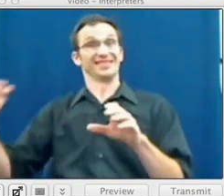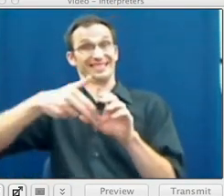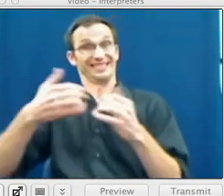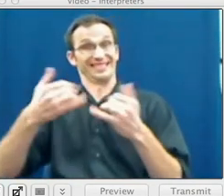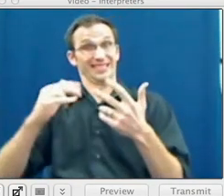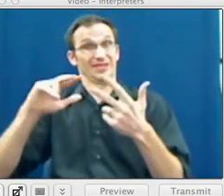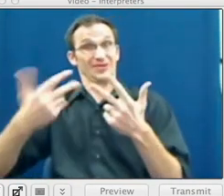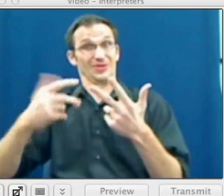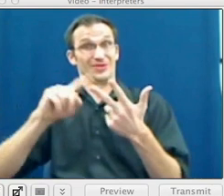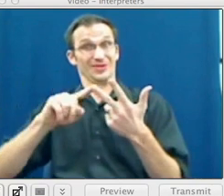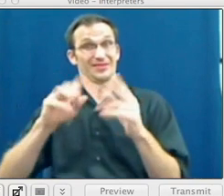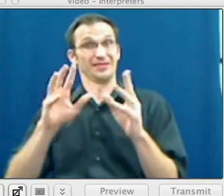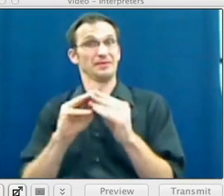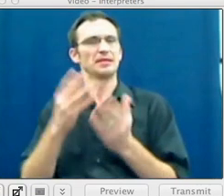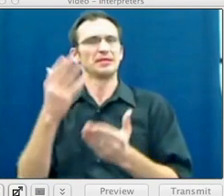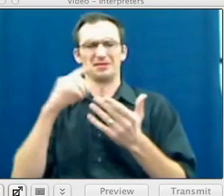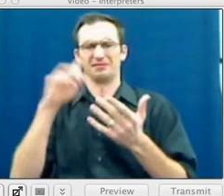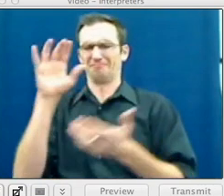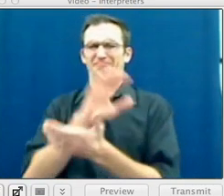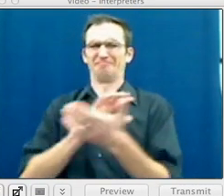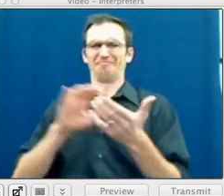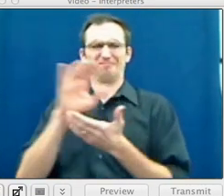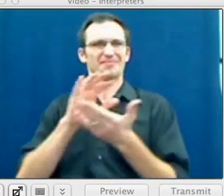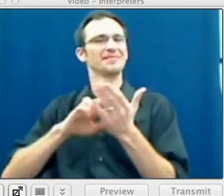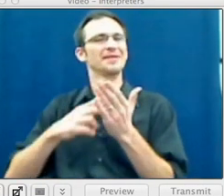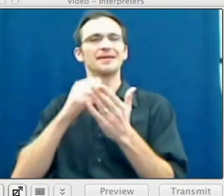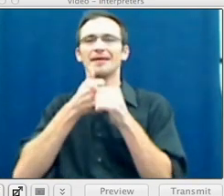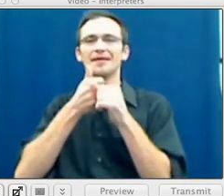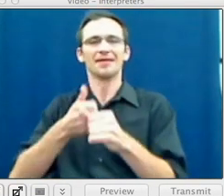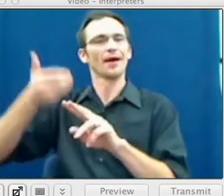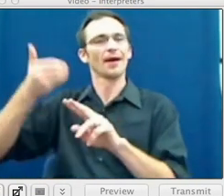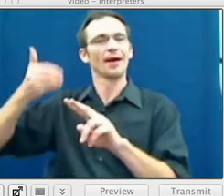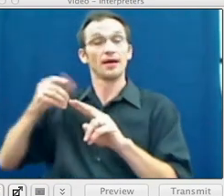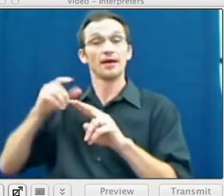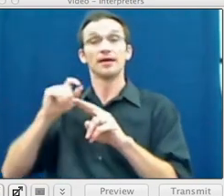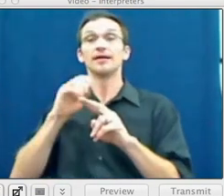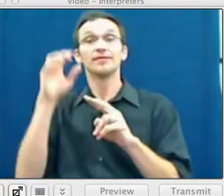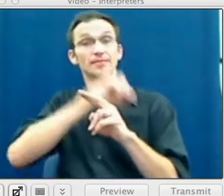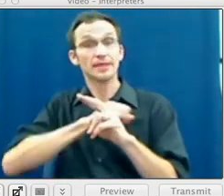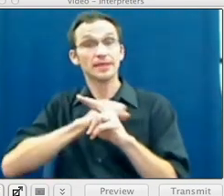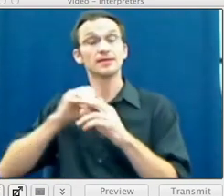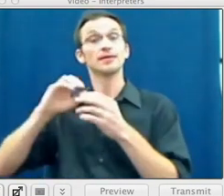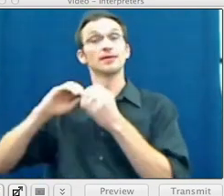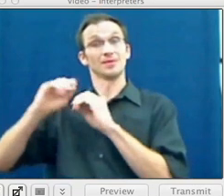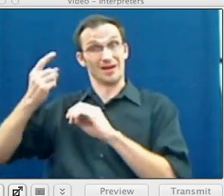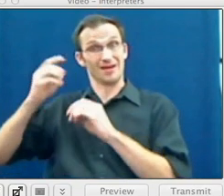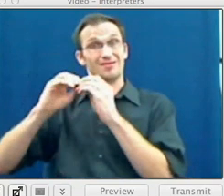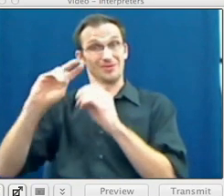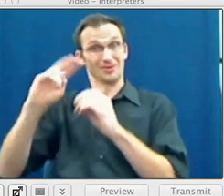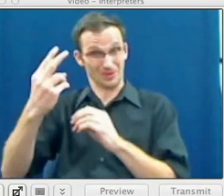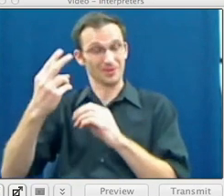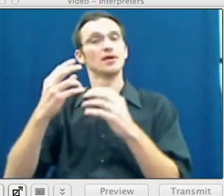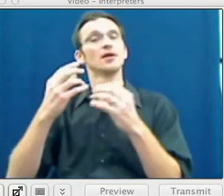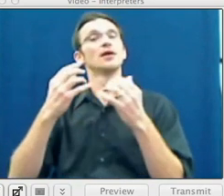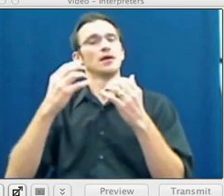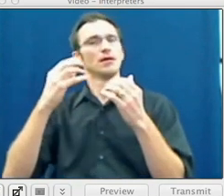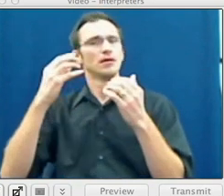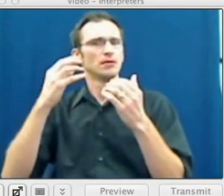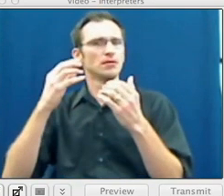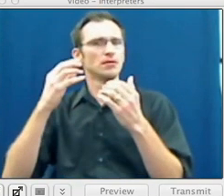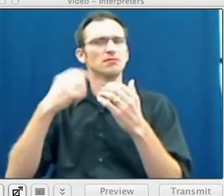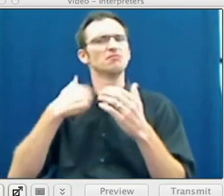up to speed, but I encourage you, if you have not seen the first two, to take a look at those, and hopefully the information we talk about here will